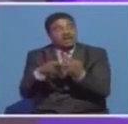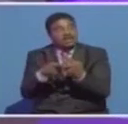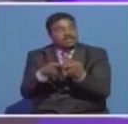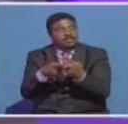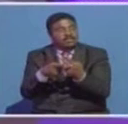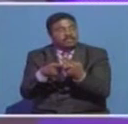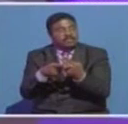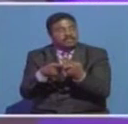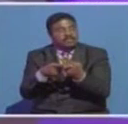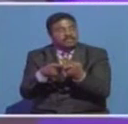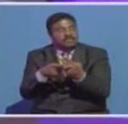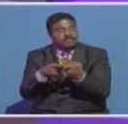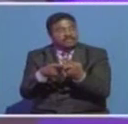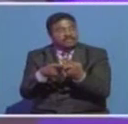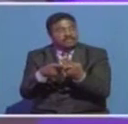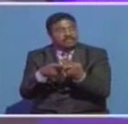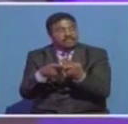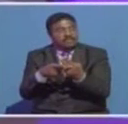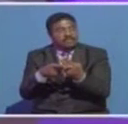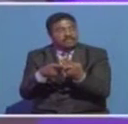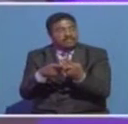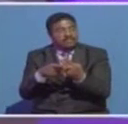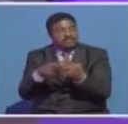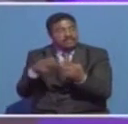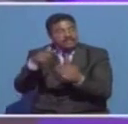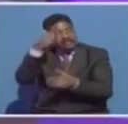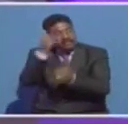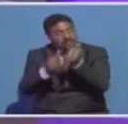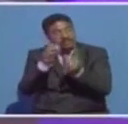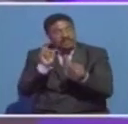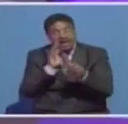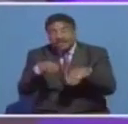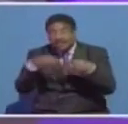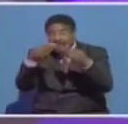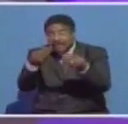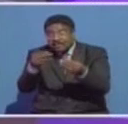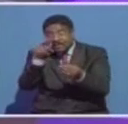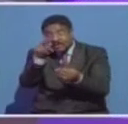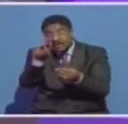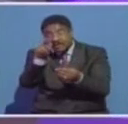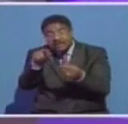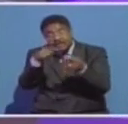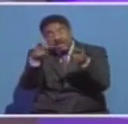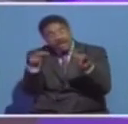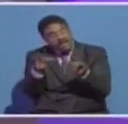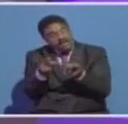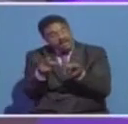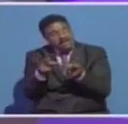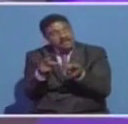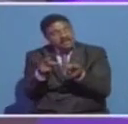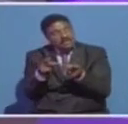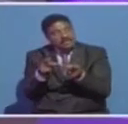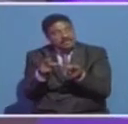land. The difficulty has been that because we are giving this land to the vulnerable, we have tended to